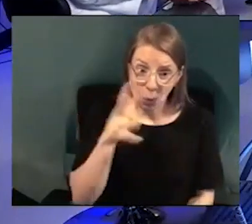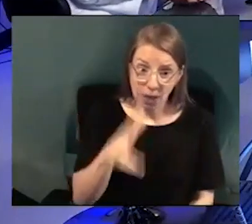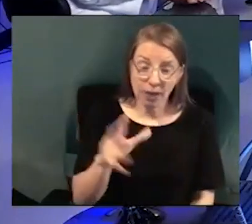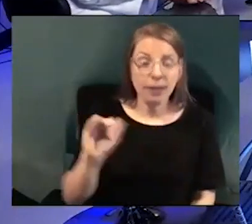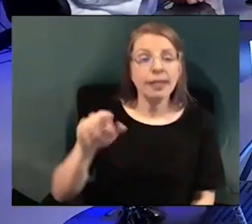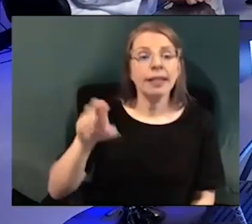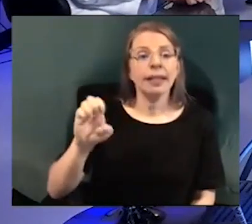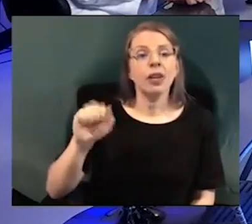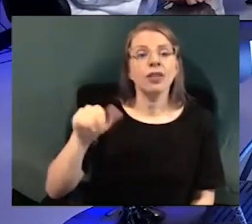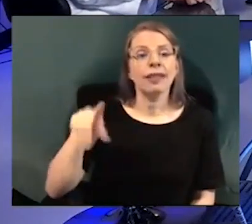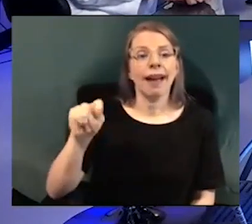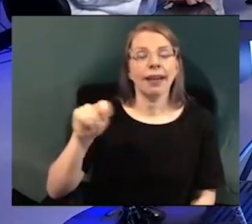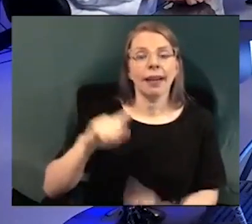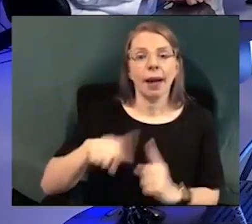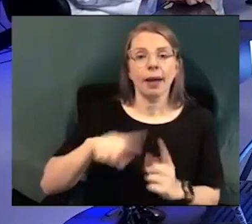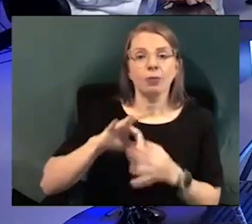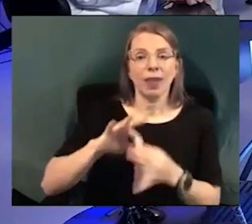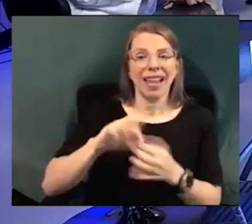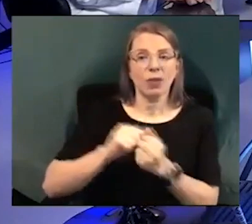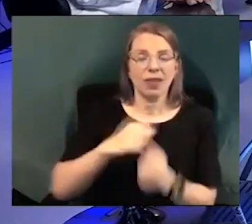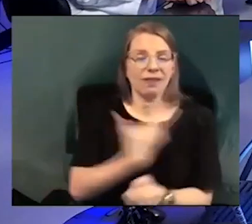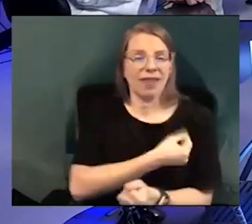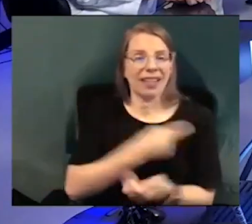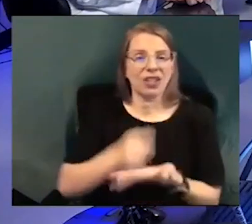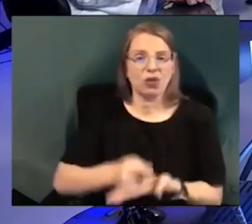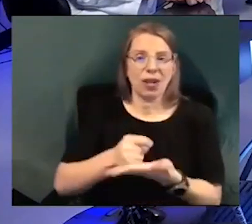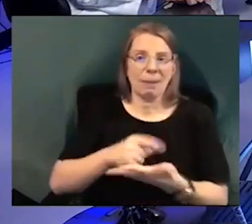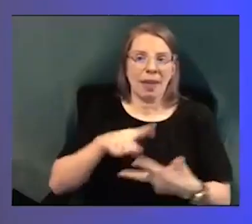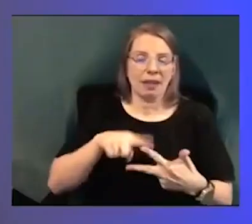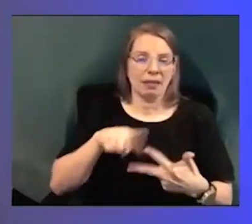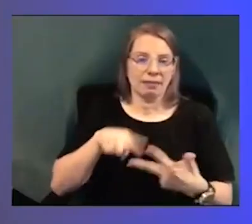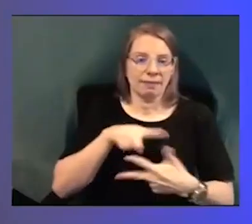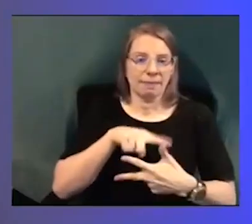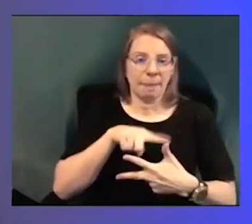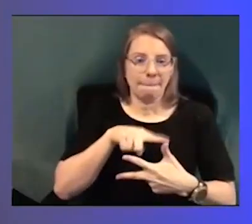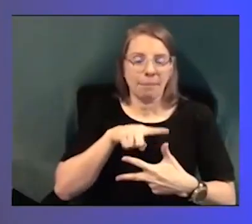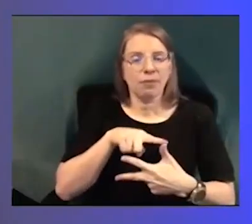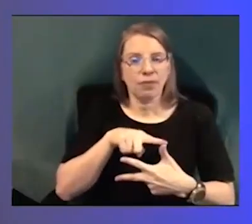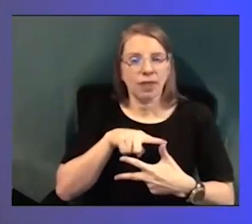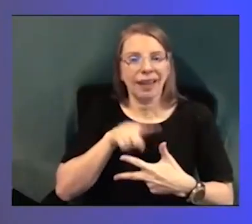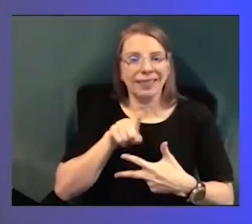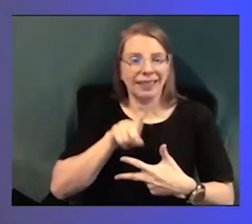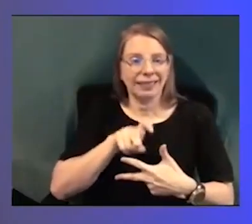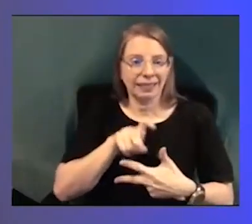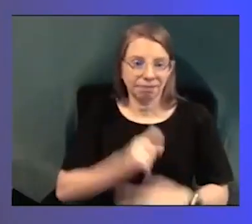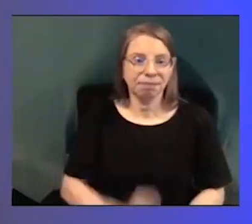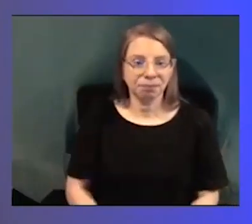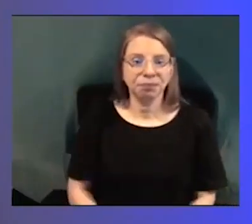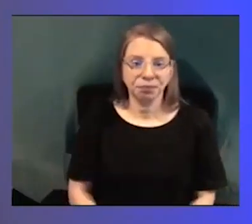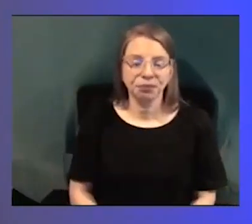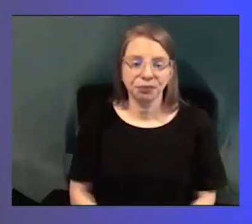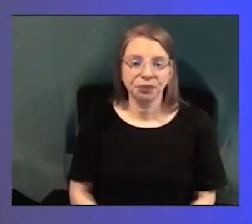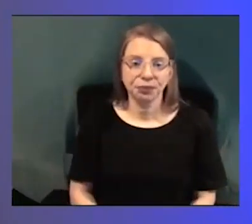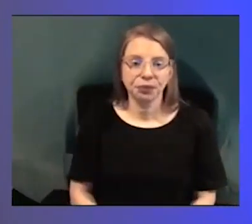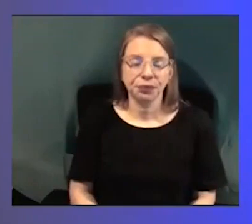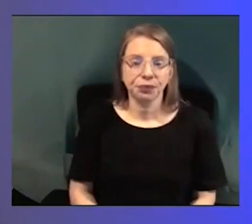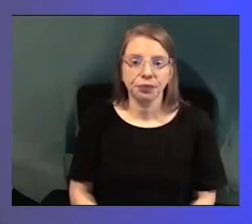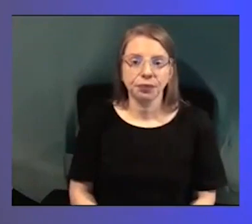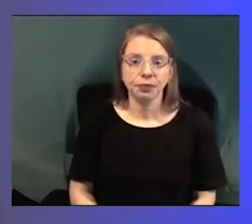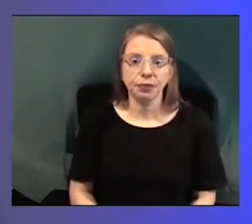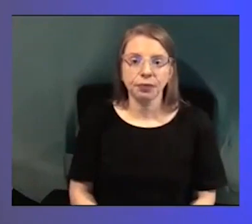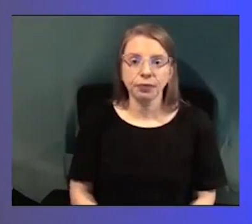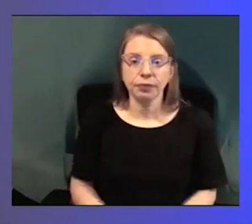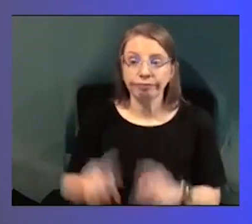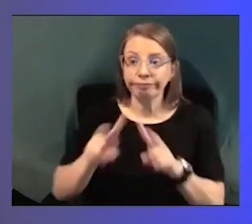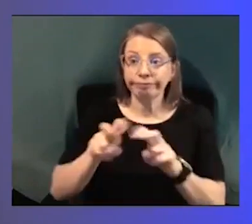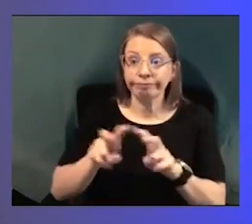about vaccine treatment. Yeah. And testing. So I think we'd really have to look at an example, Jill, to